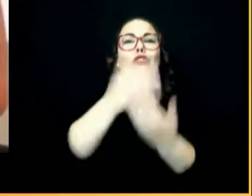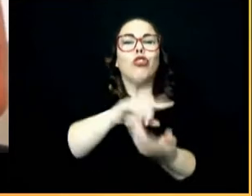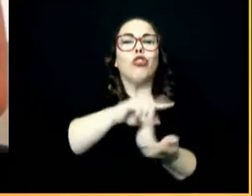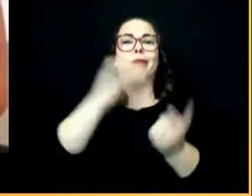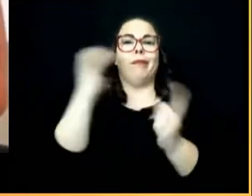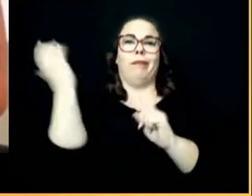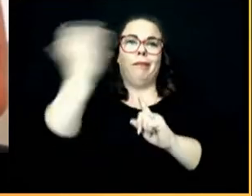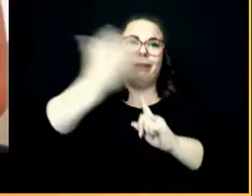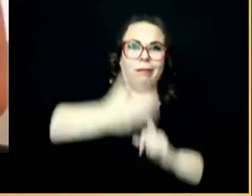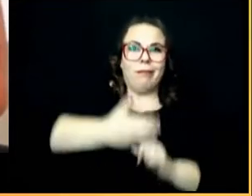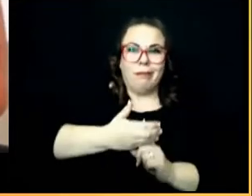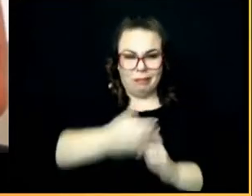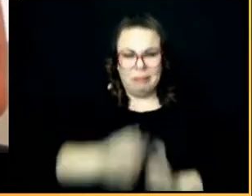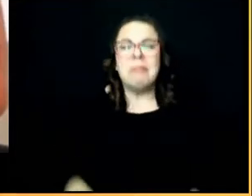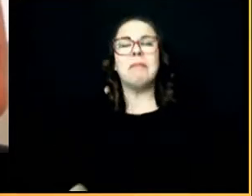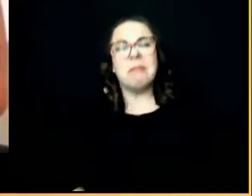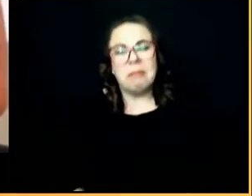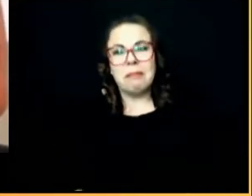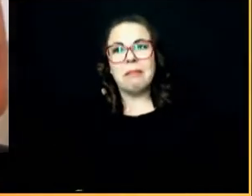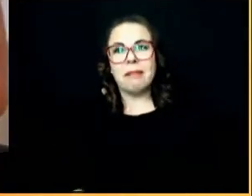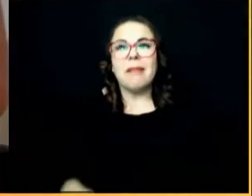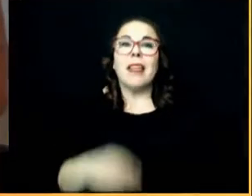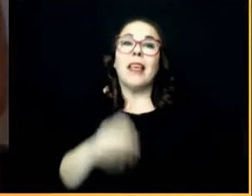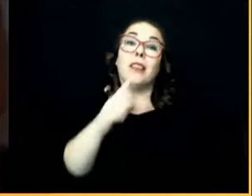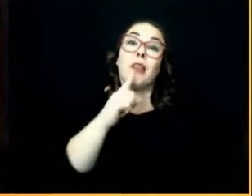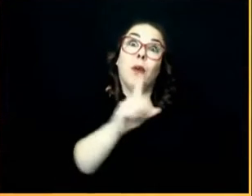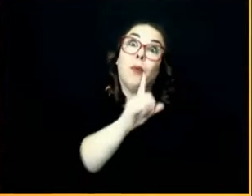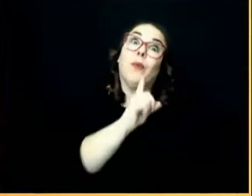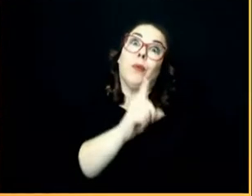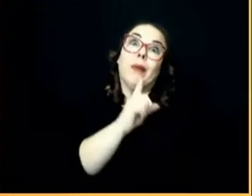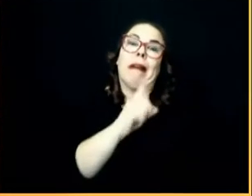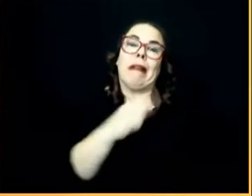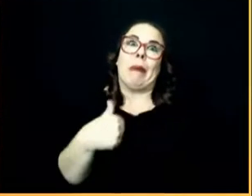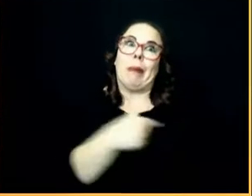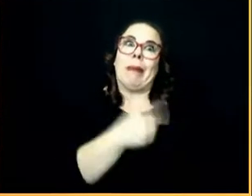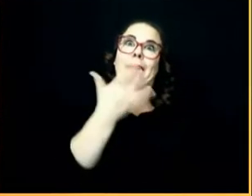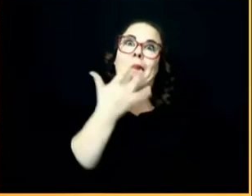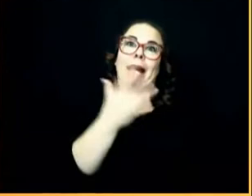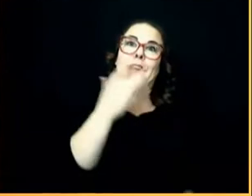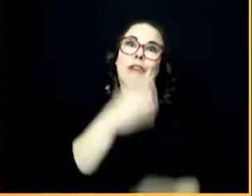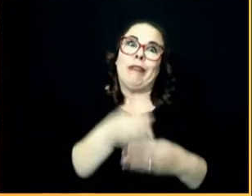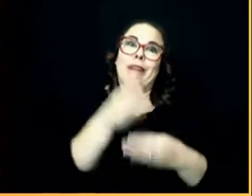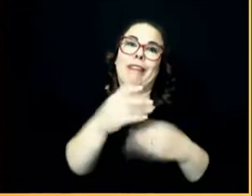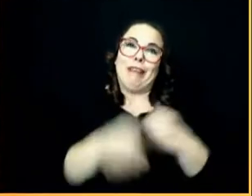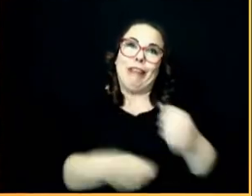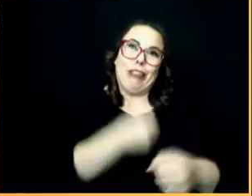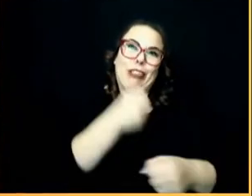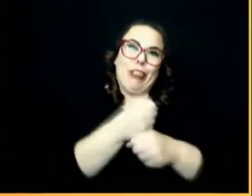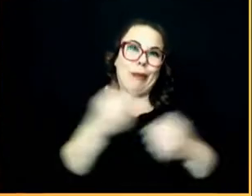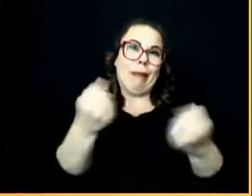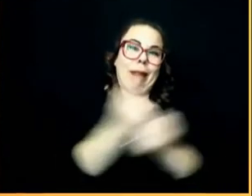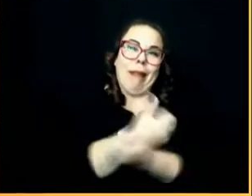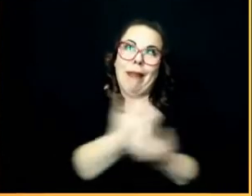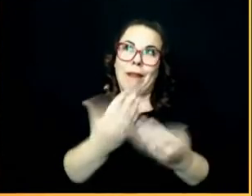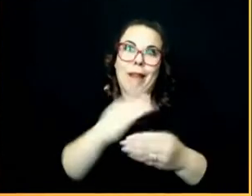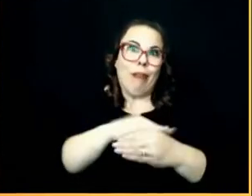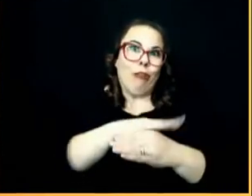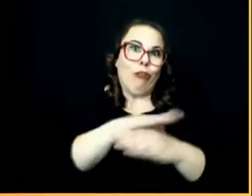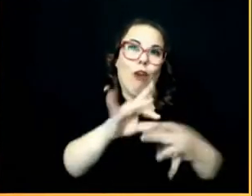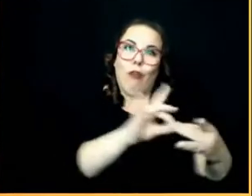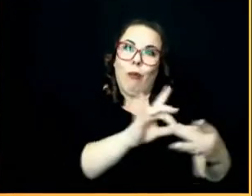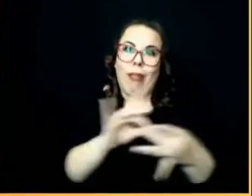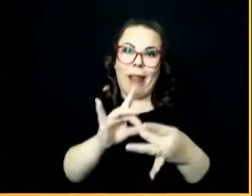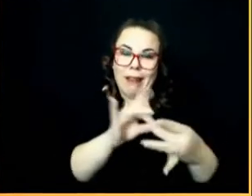all finish the year being that lucky. And this next one is really powerful for me because it's reflective of